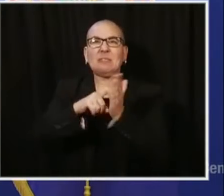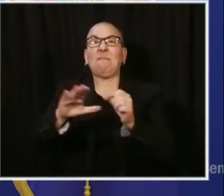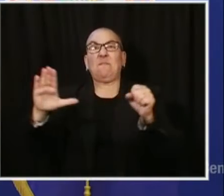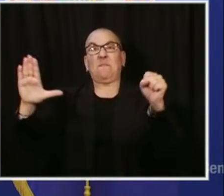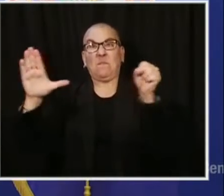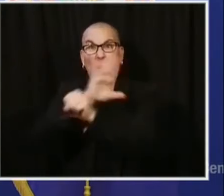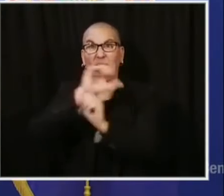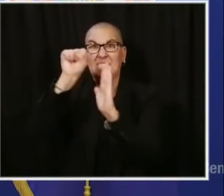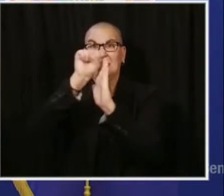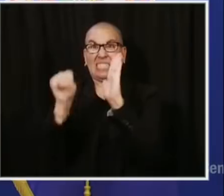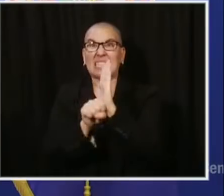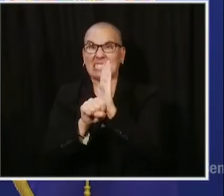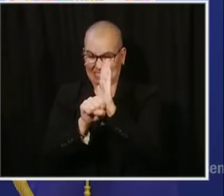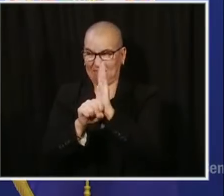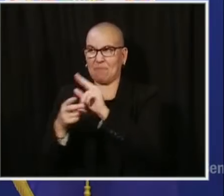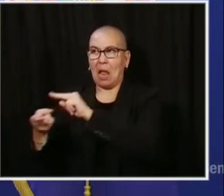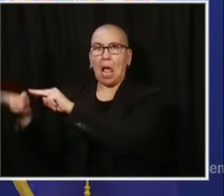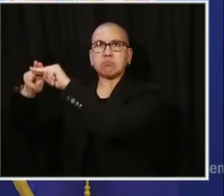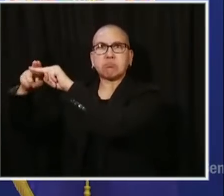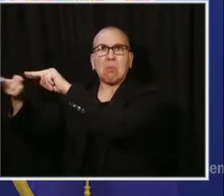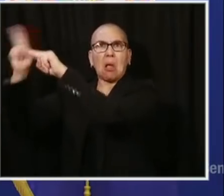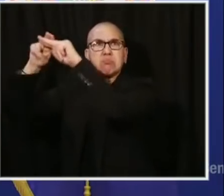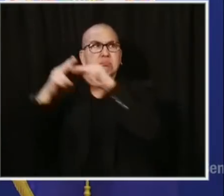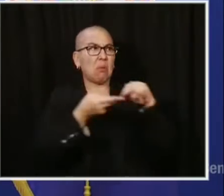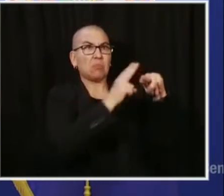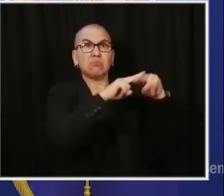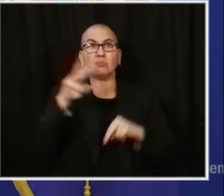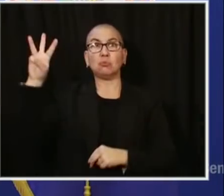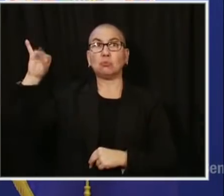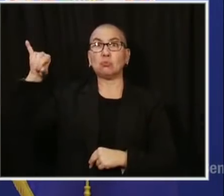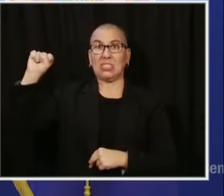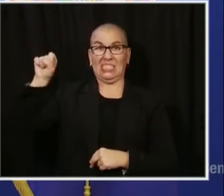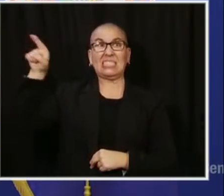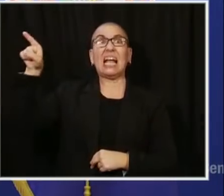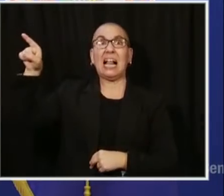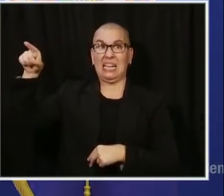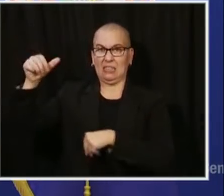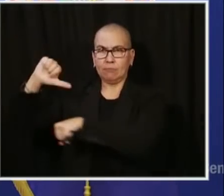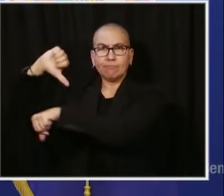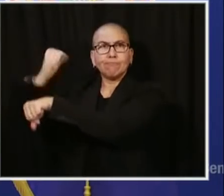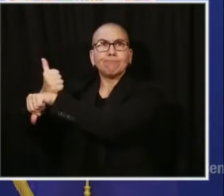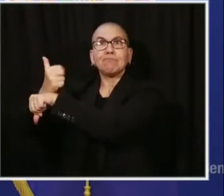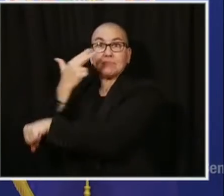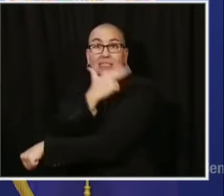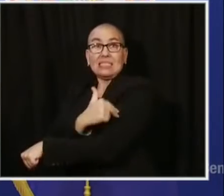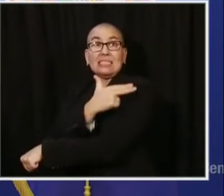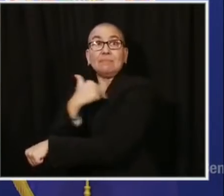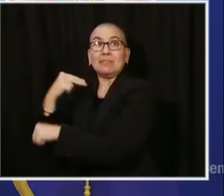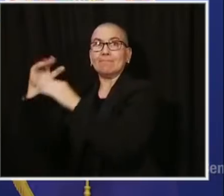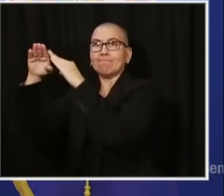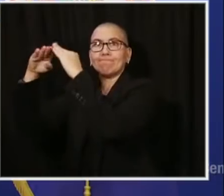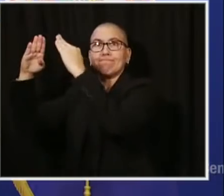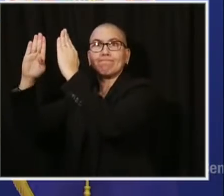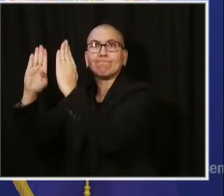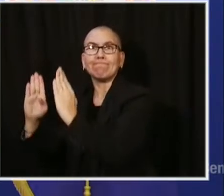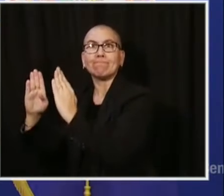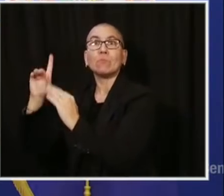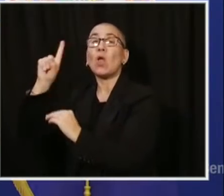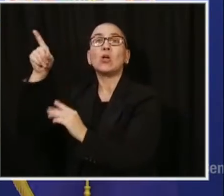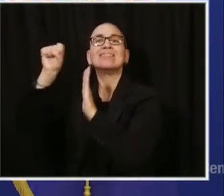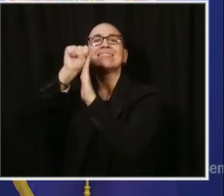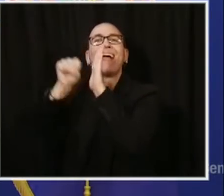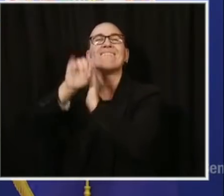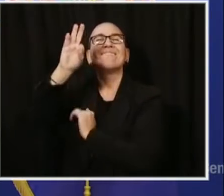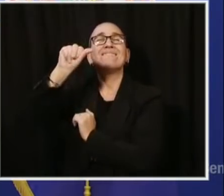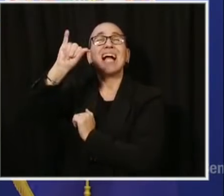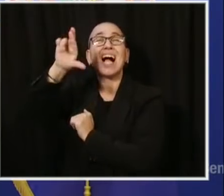surge capacity. State of Wisconsin set up a hospital at their state fairgrounds. We have that capacity. The professionals you'll hear speak